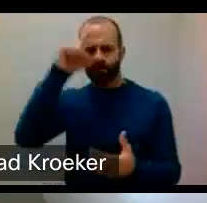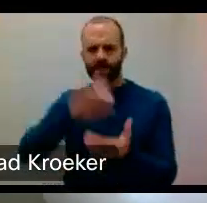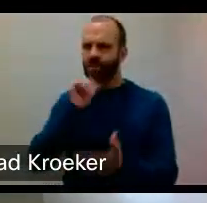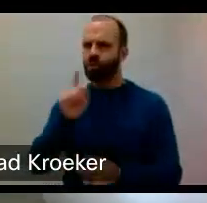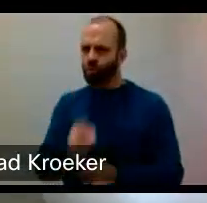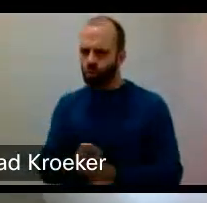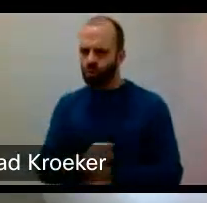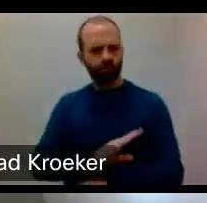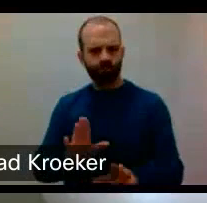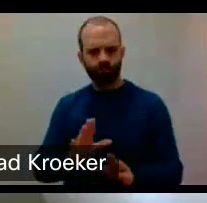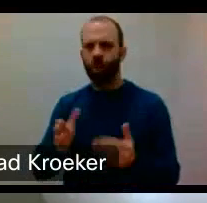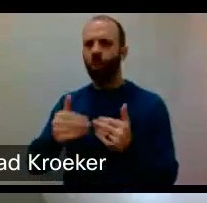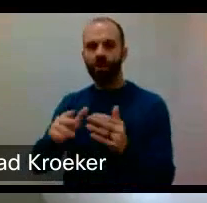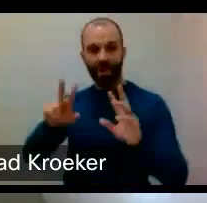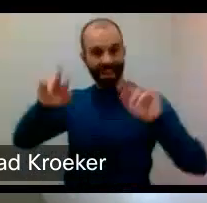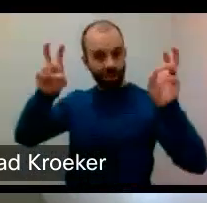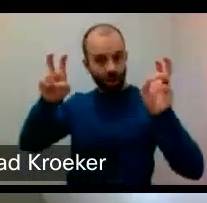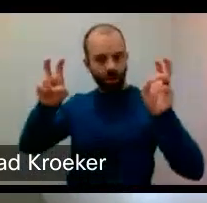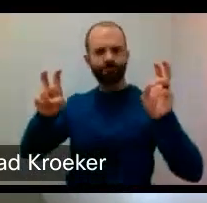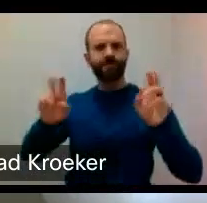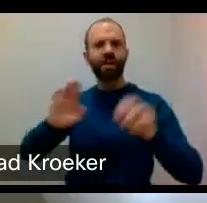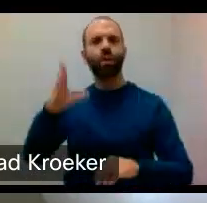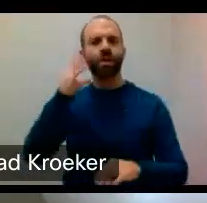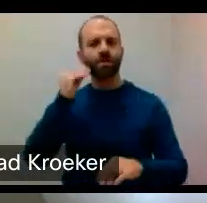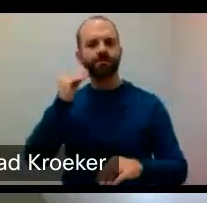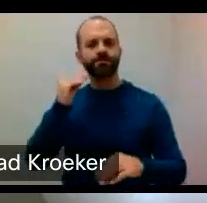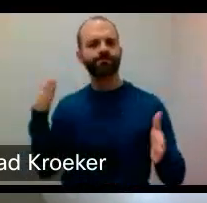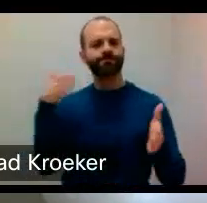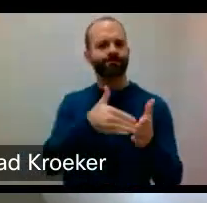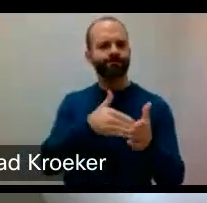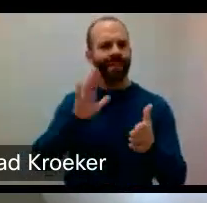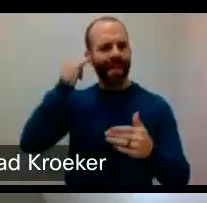or you have experience that goes against that idea.